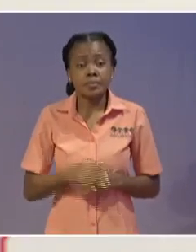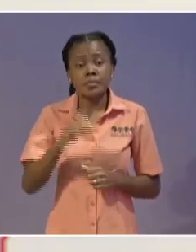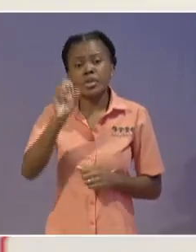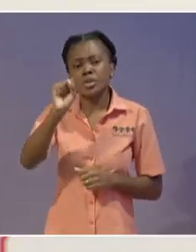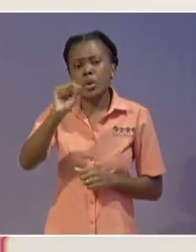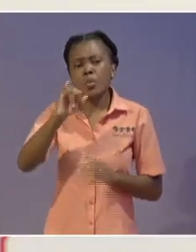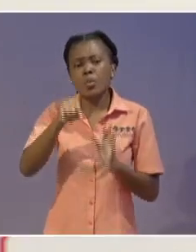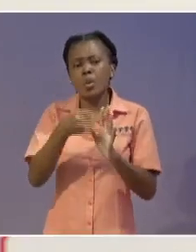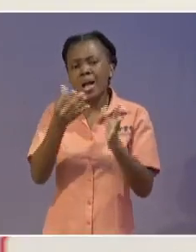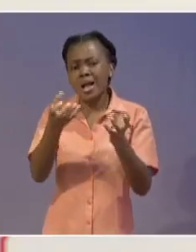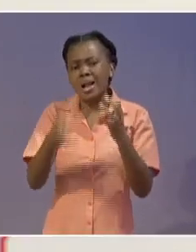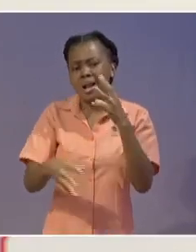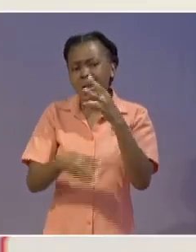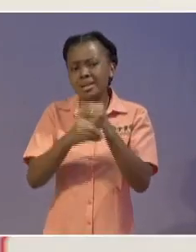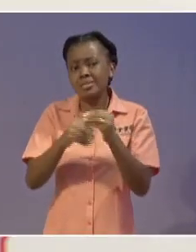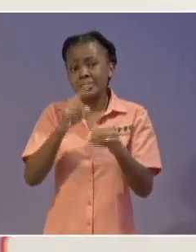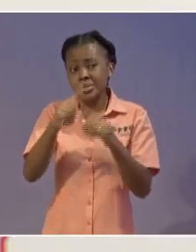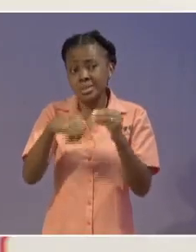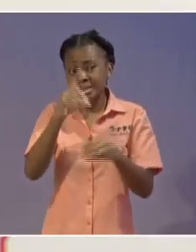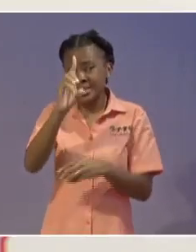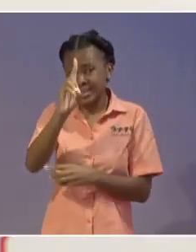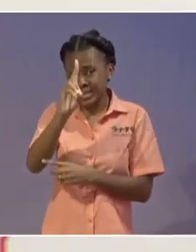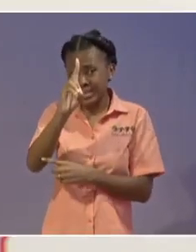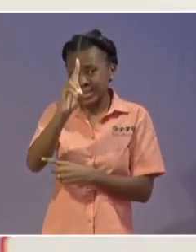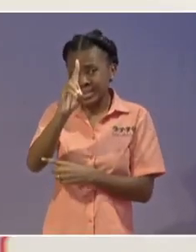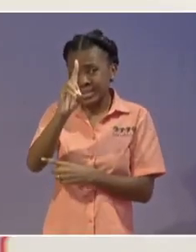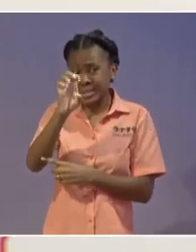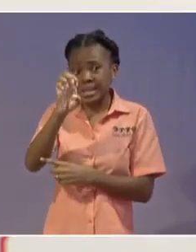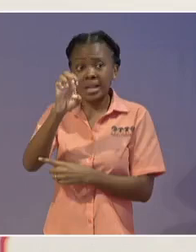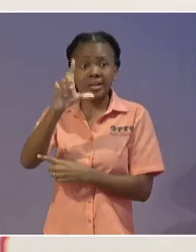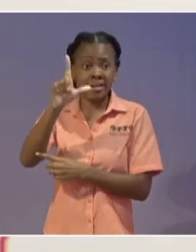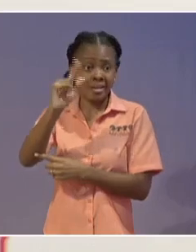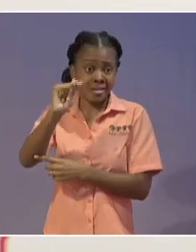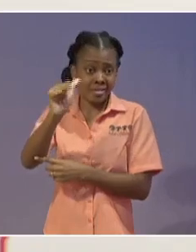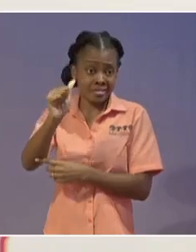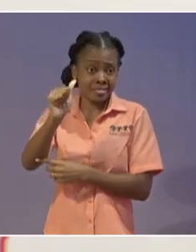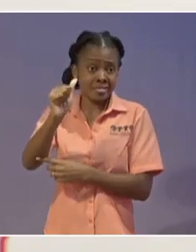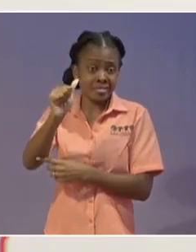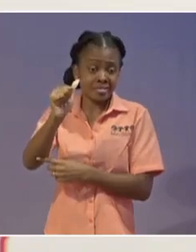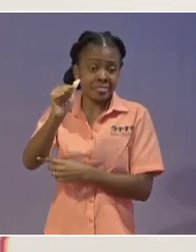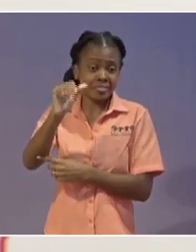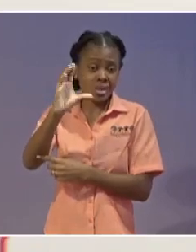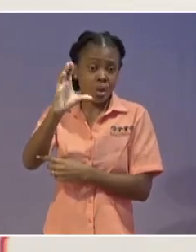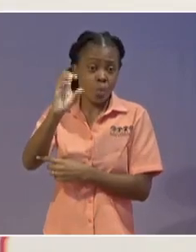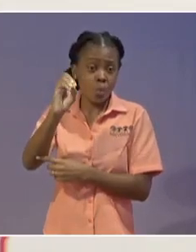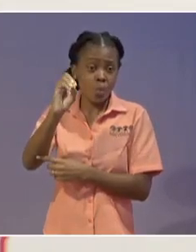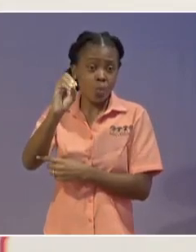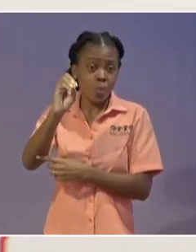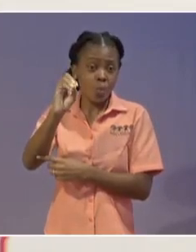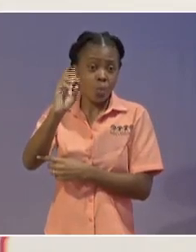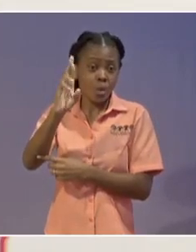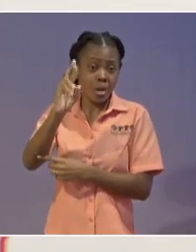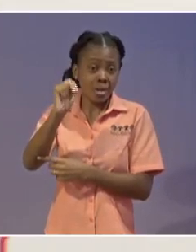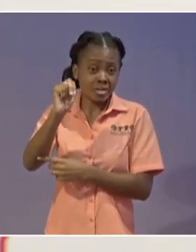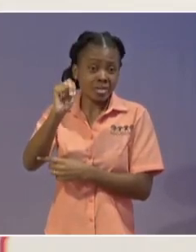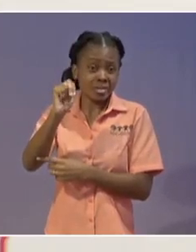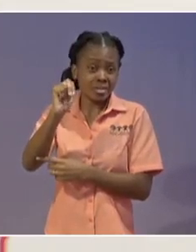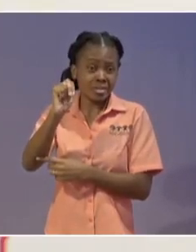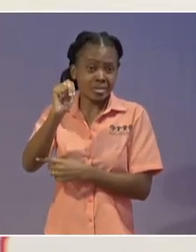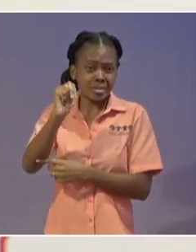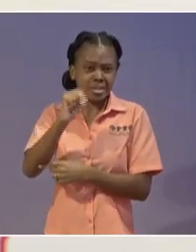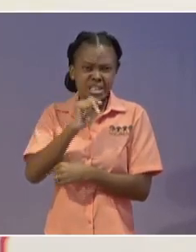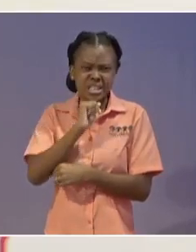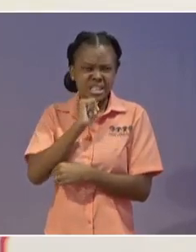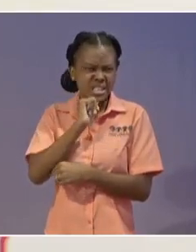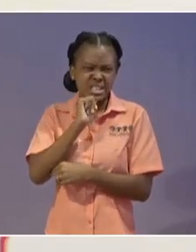Deltacron, I think was mentioned. They've shown that they haven't confirmed Deltacron. In fact, all that came out and